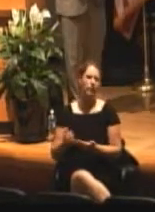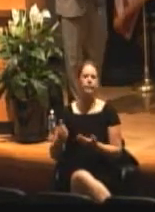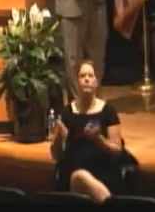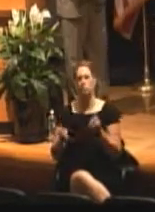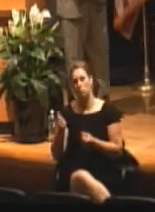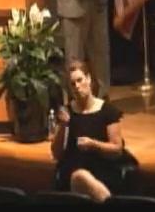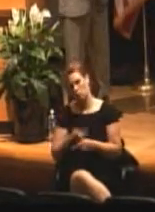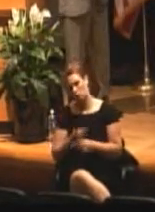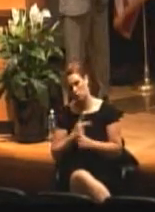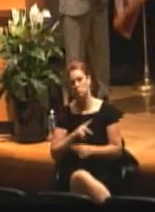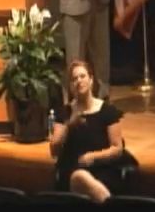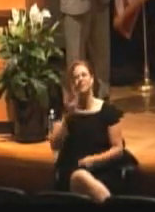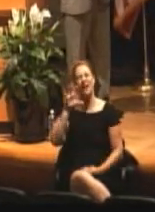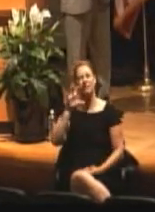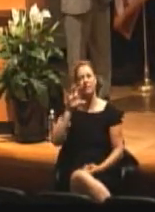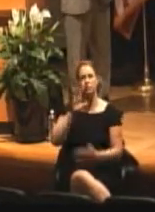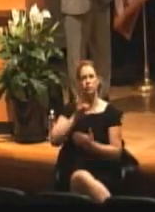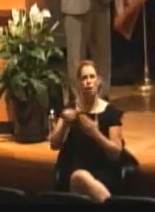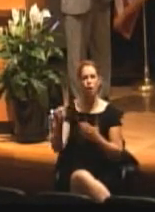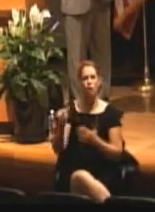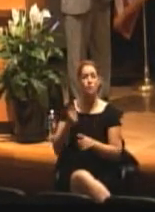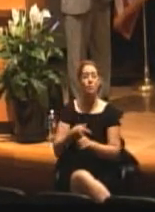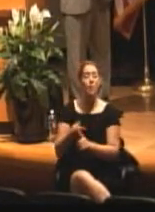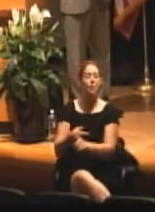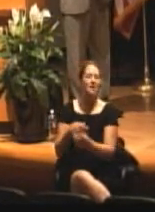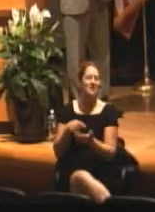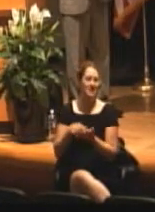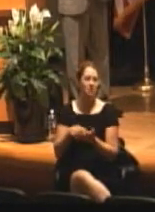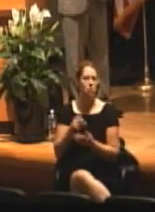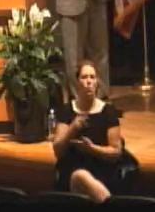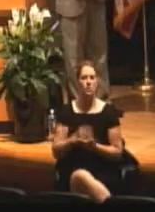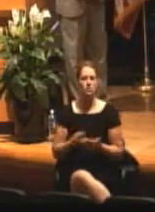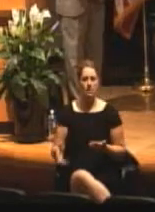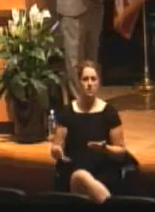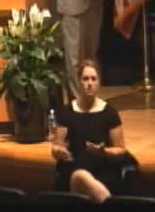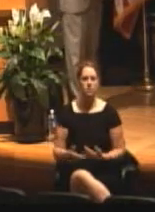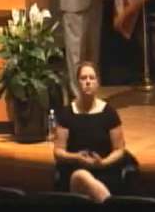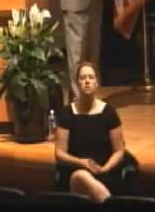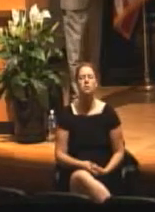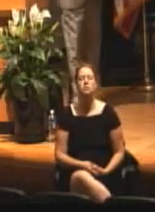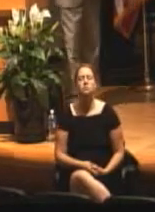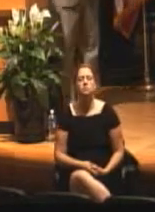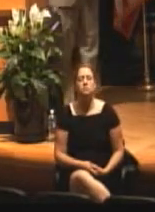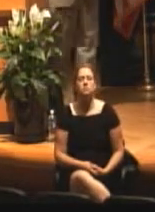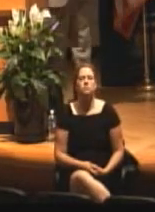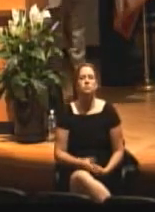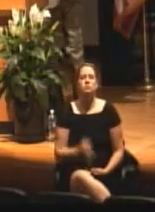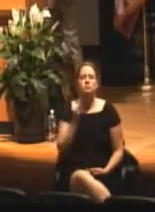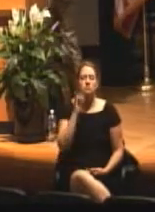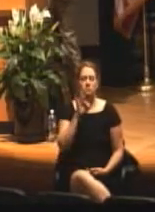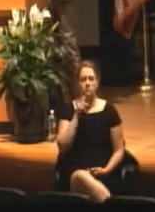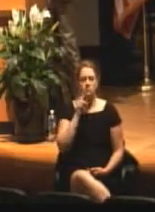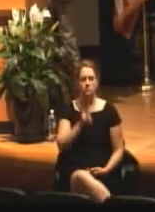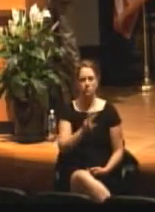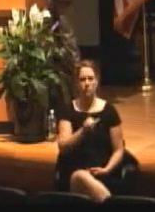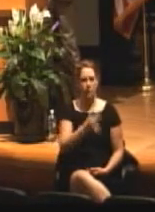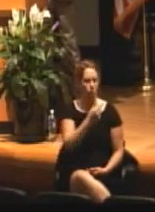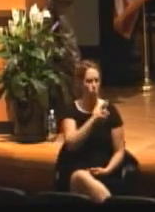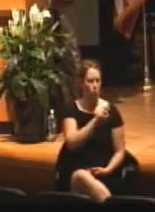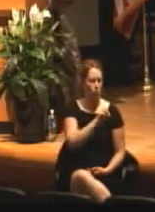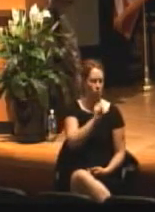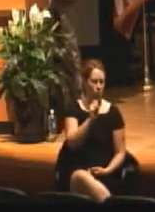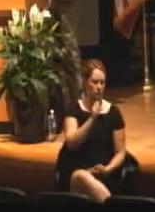in monthly debts or expenses in there. So if you take the gross income multiplied